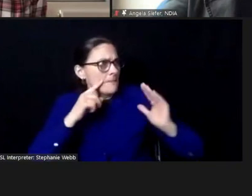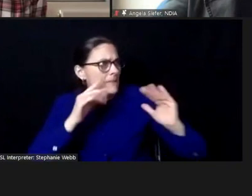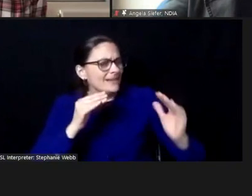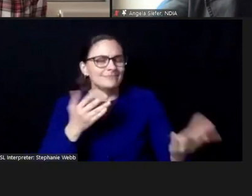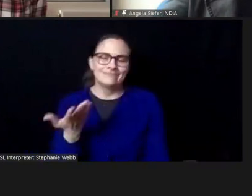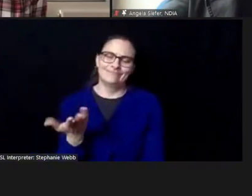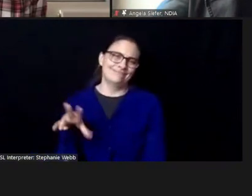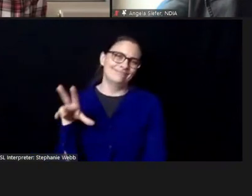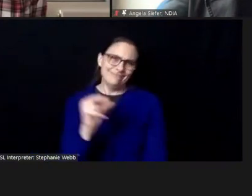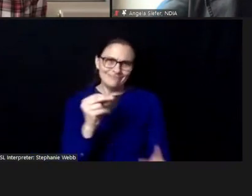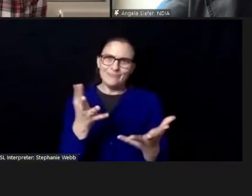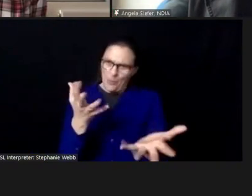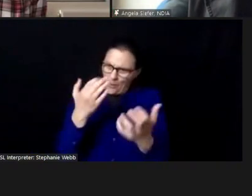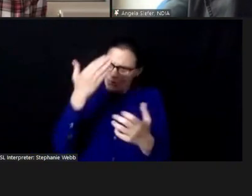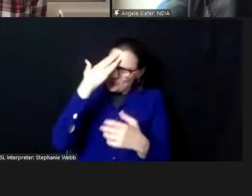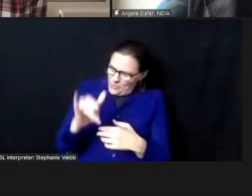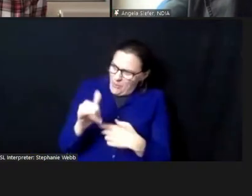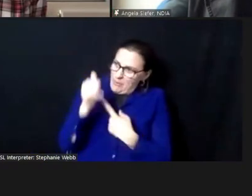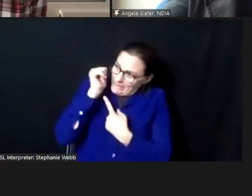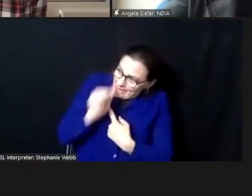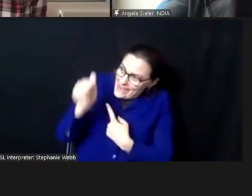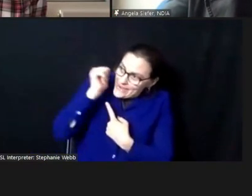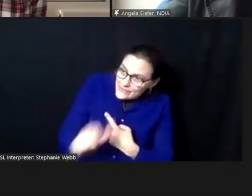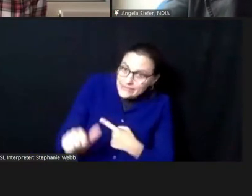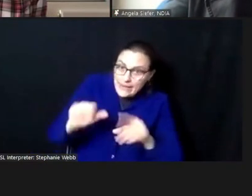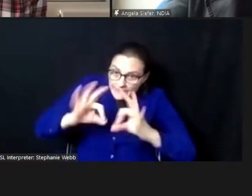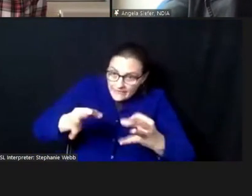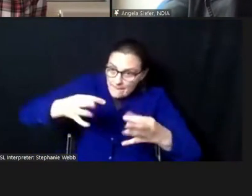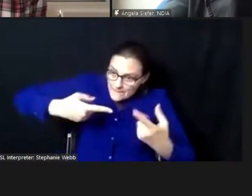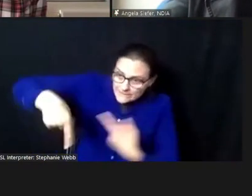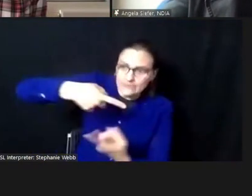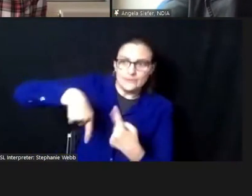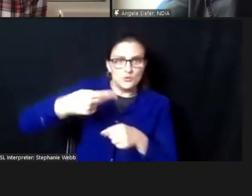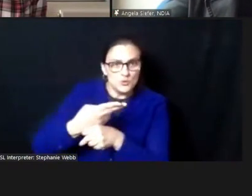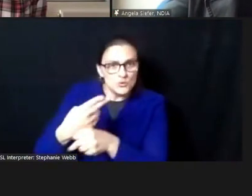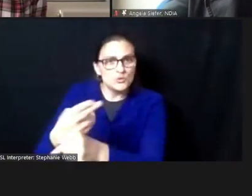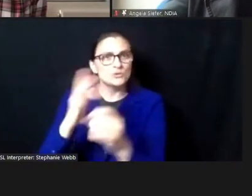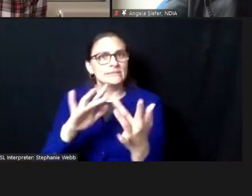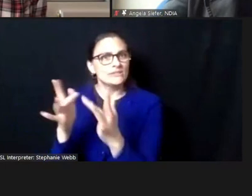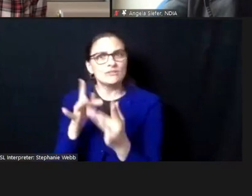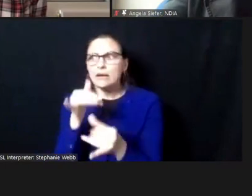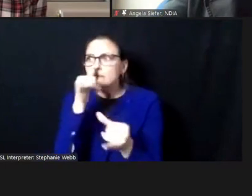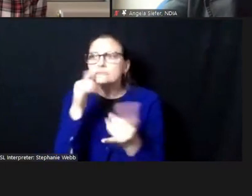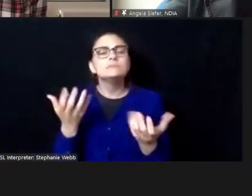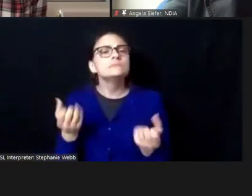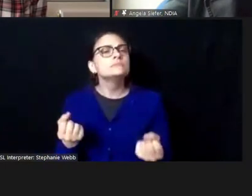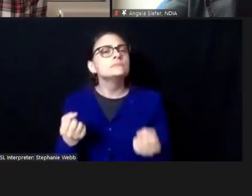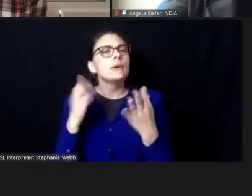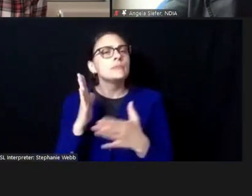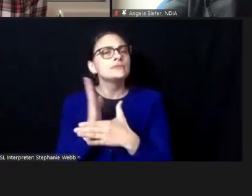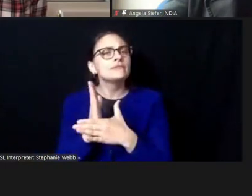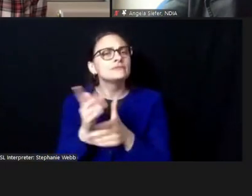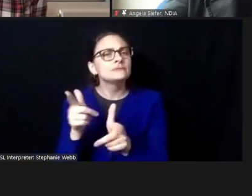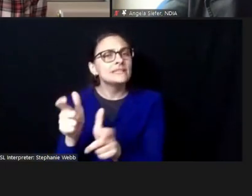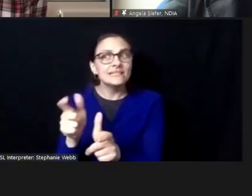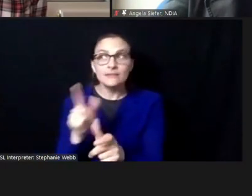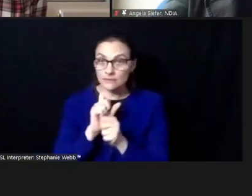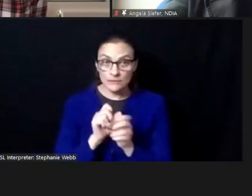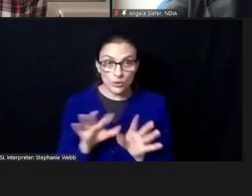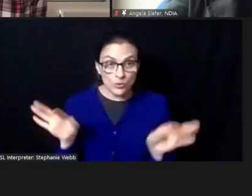get day in and day out. This is even more critical when you've got, you know, a young child that's trying to engage with a